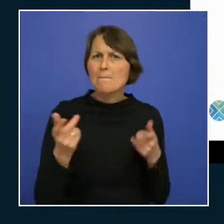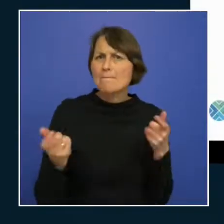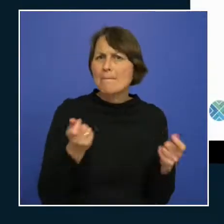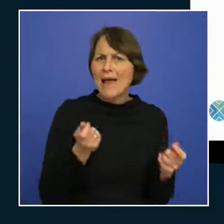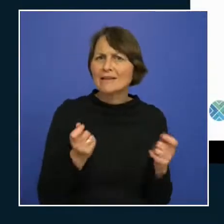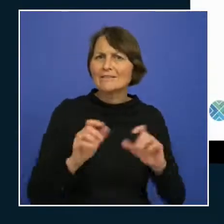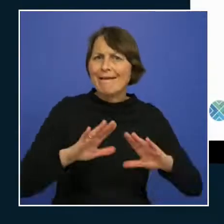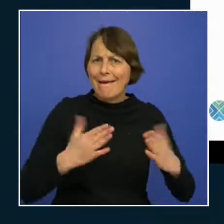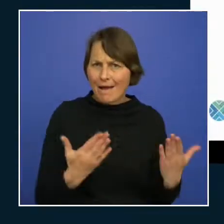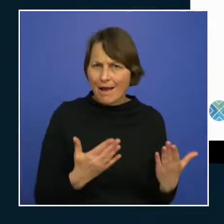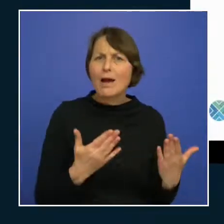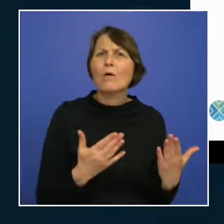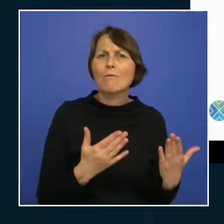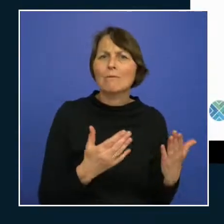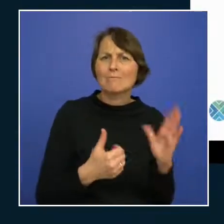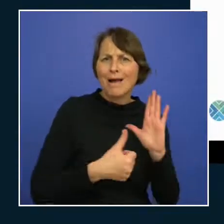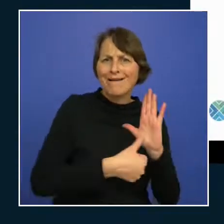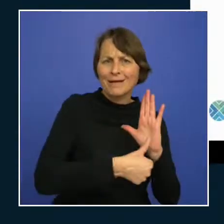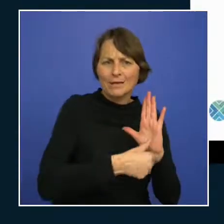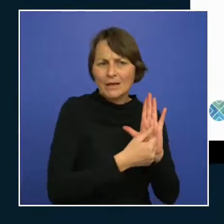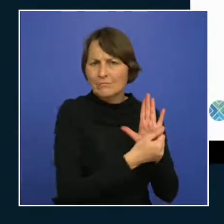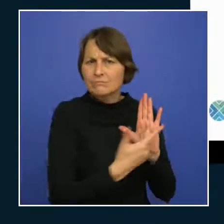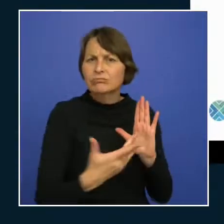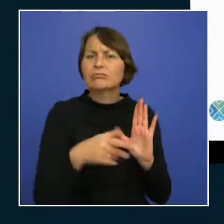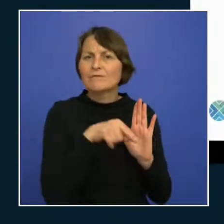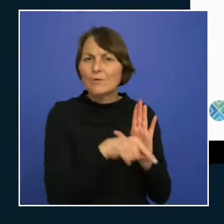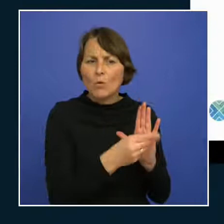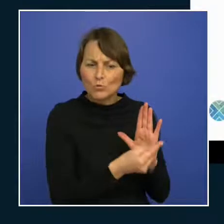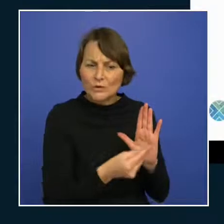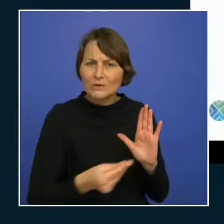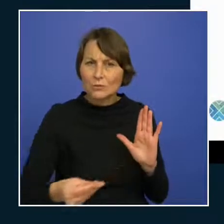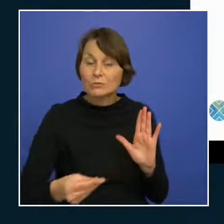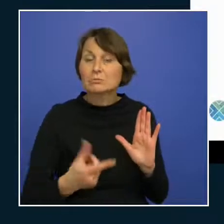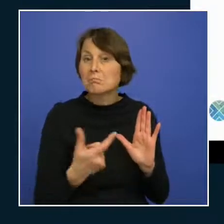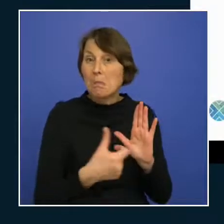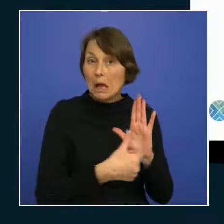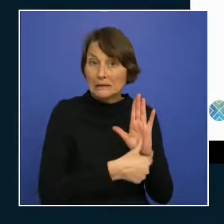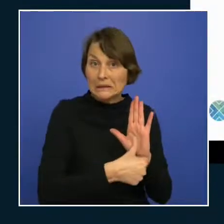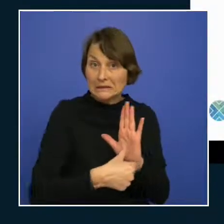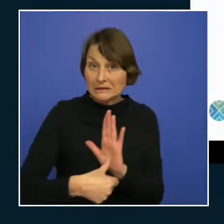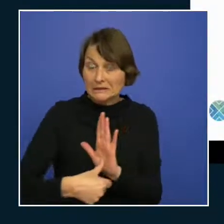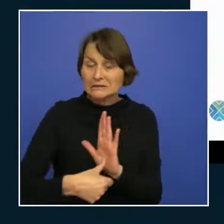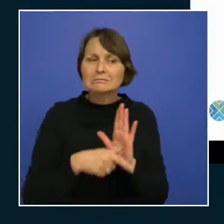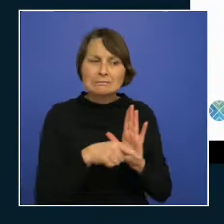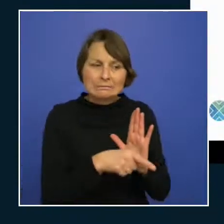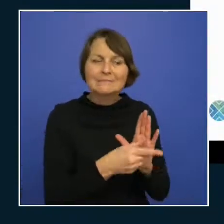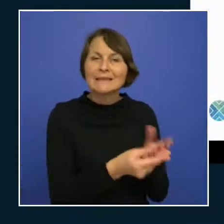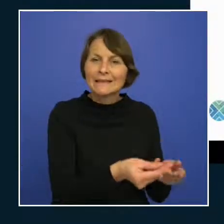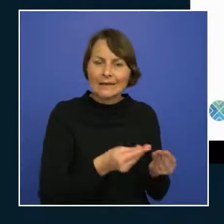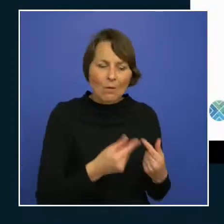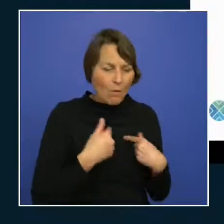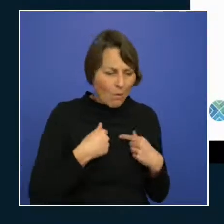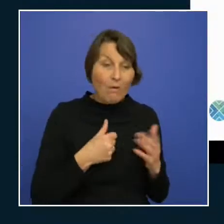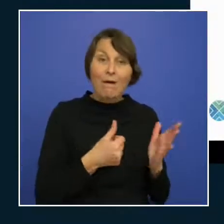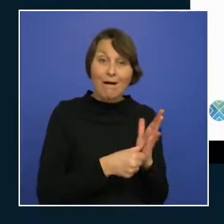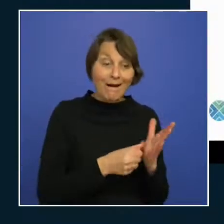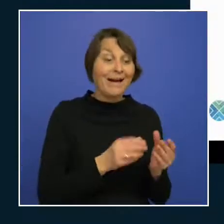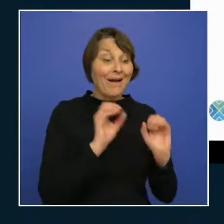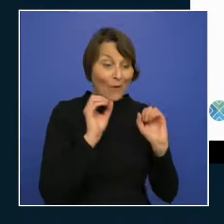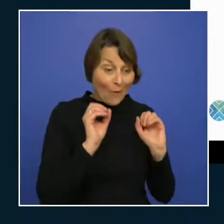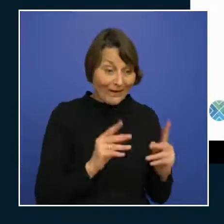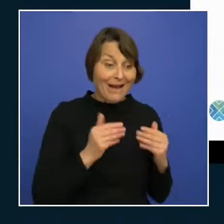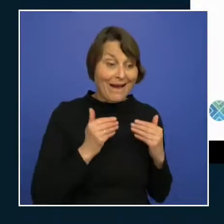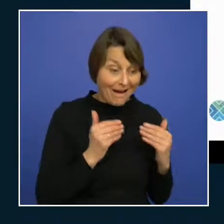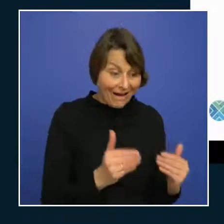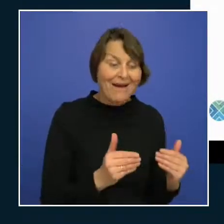resources. And these identities can be used, for example, to access other resources, like the secret keys